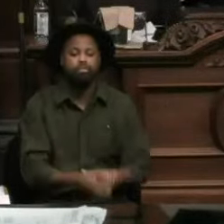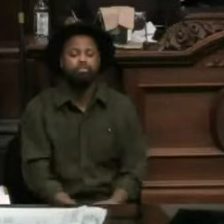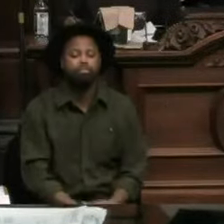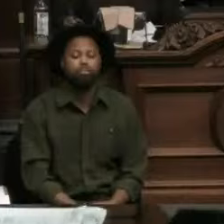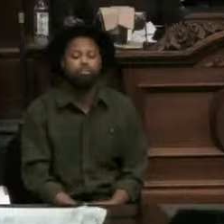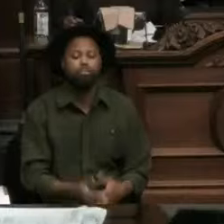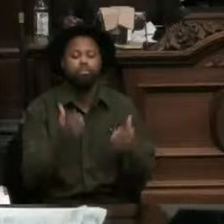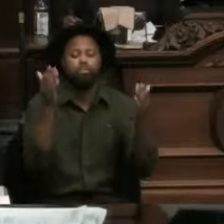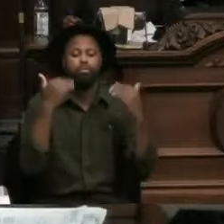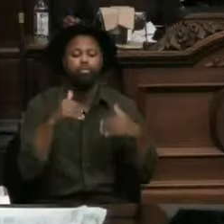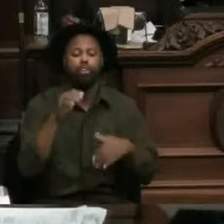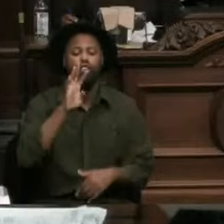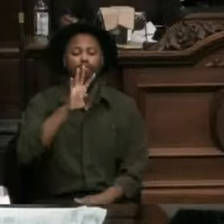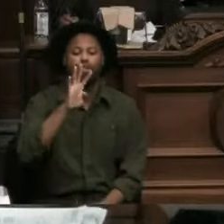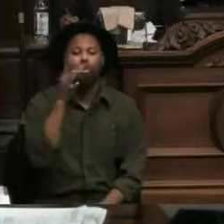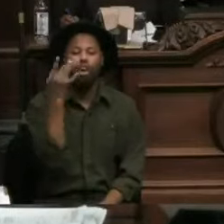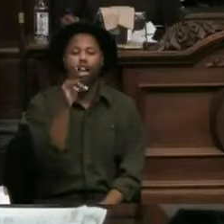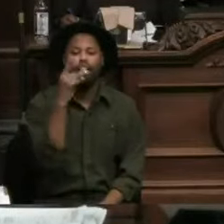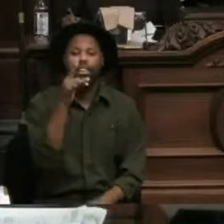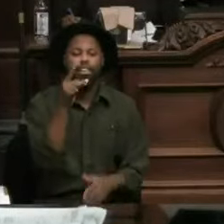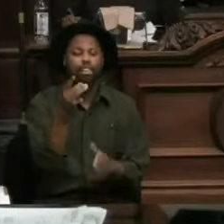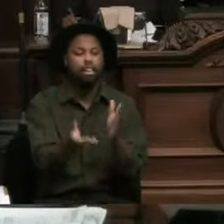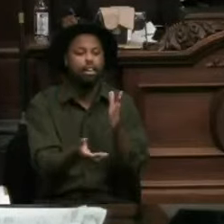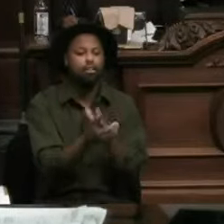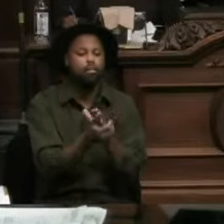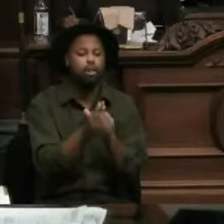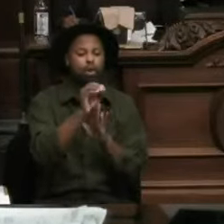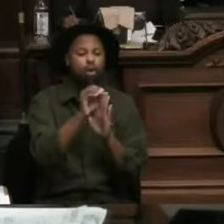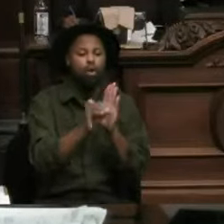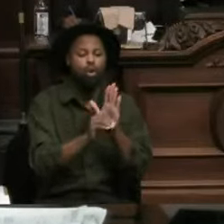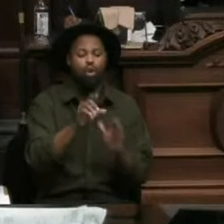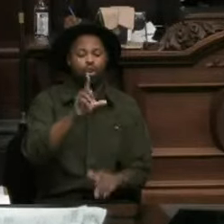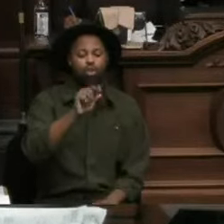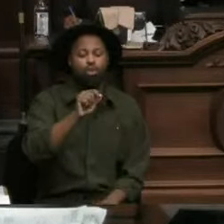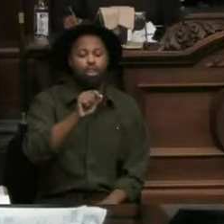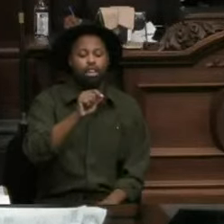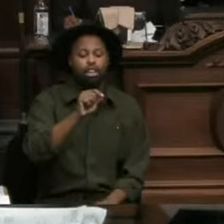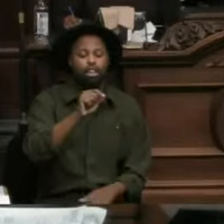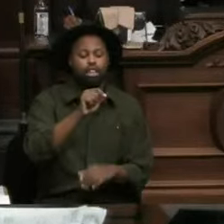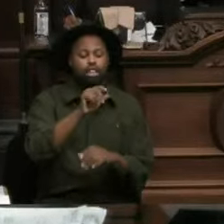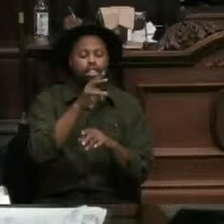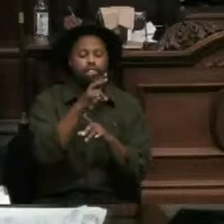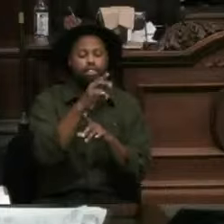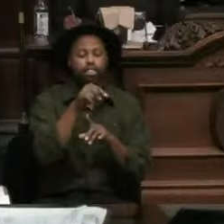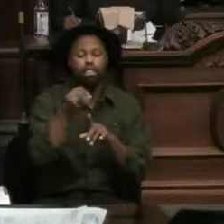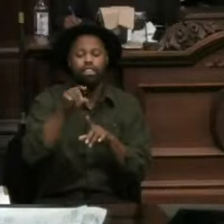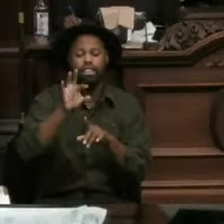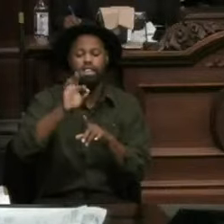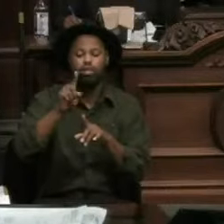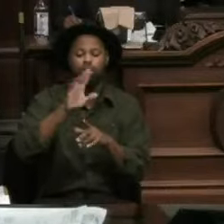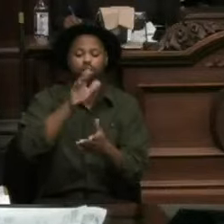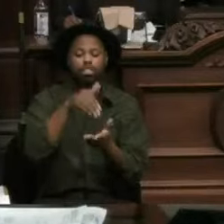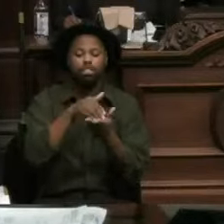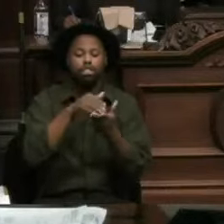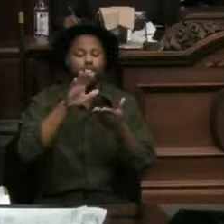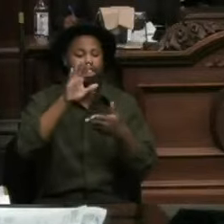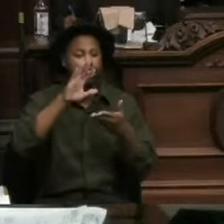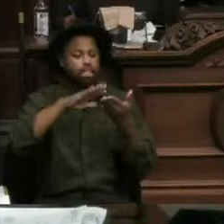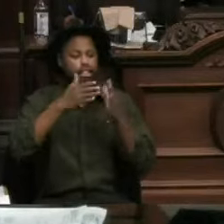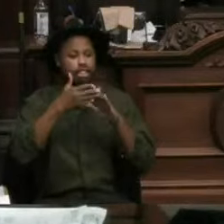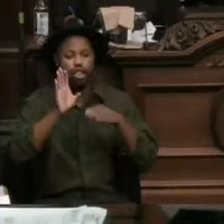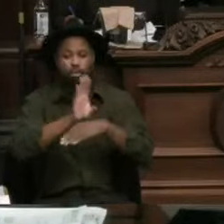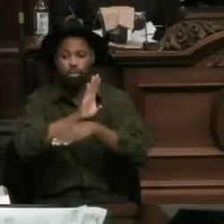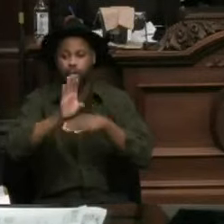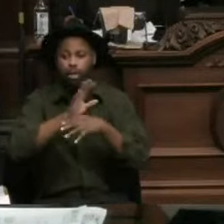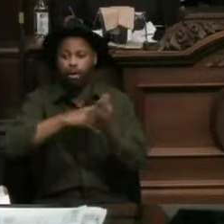Introductory number 418, amending ordinance number 2017-91 relating to the Center City Commercial and Mixed